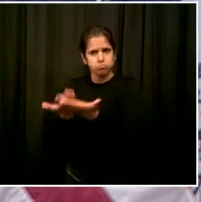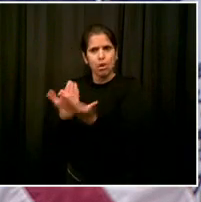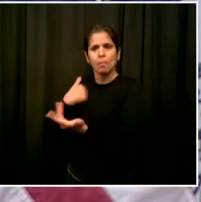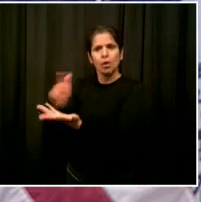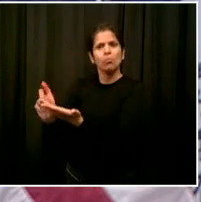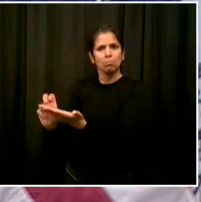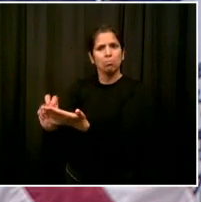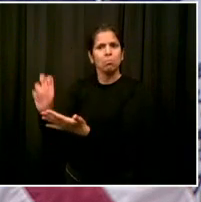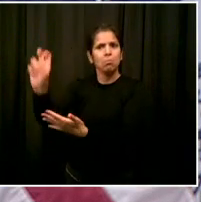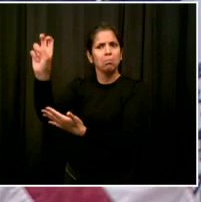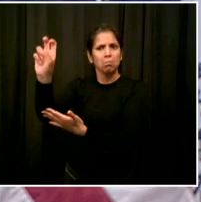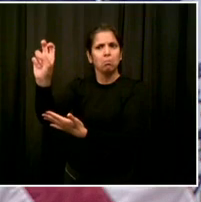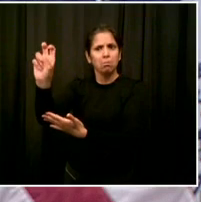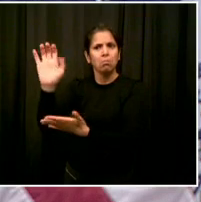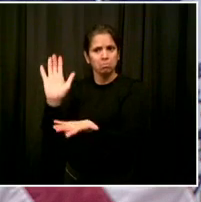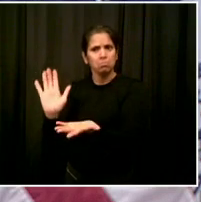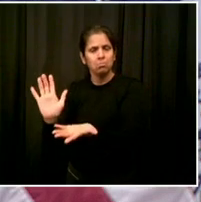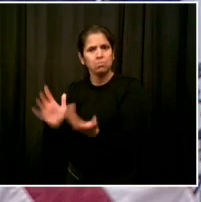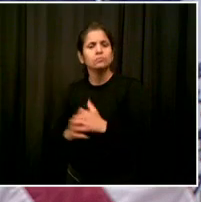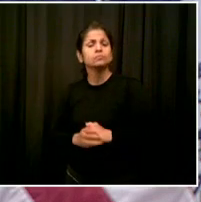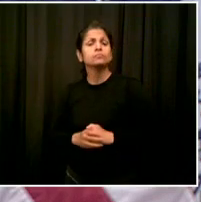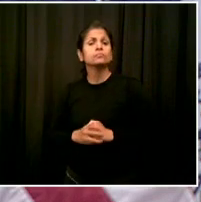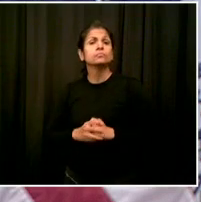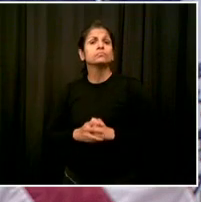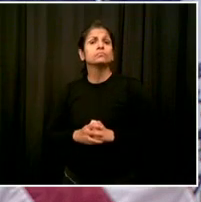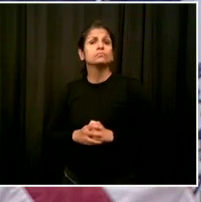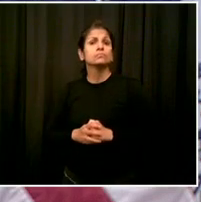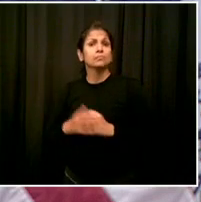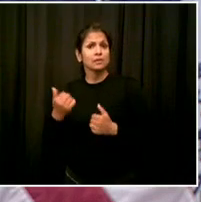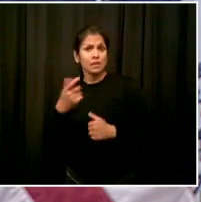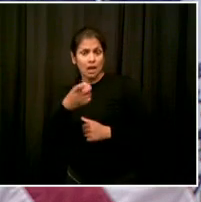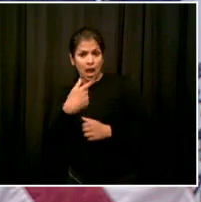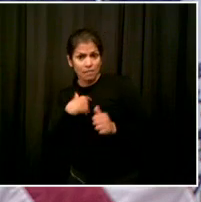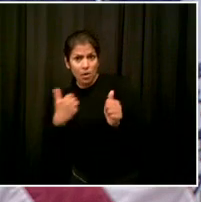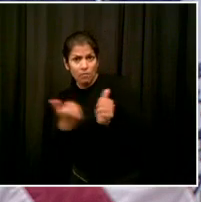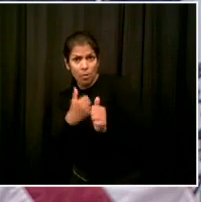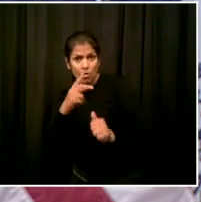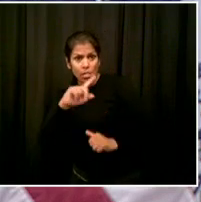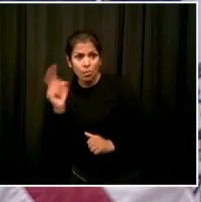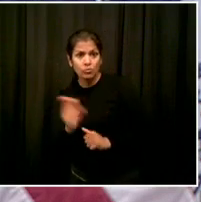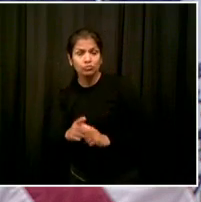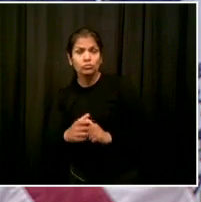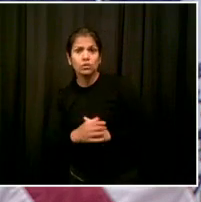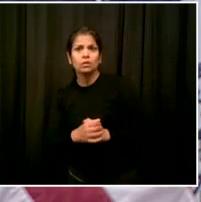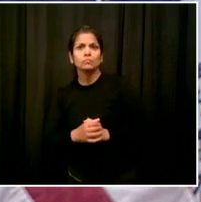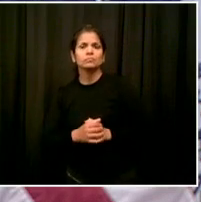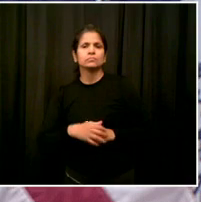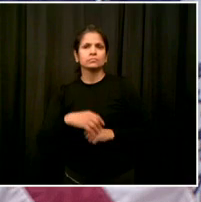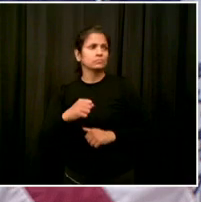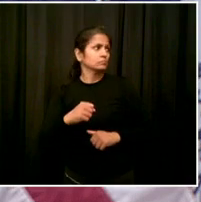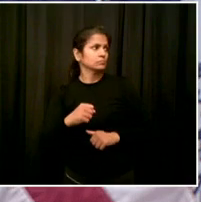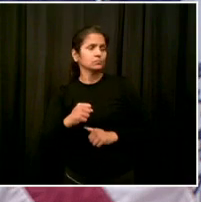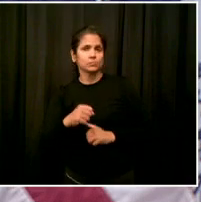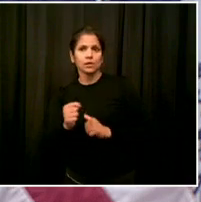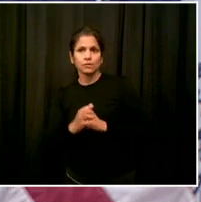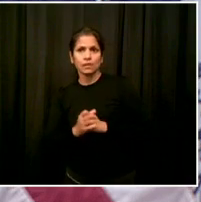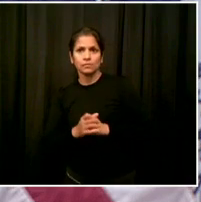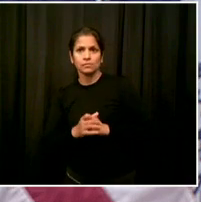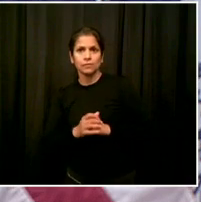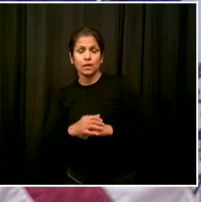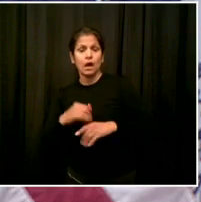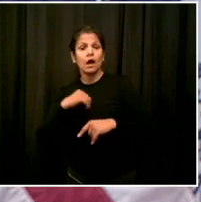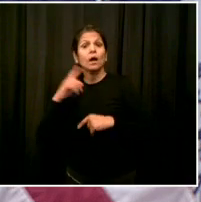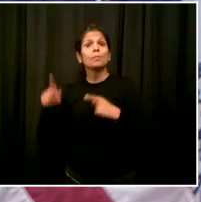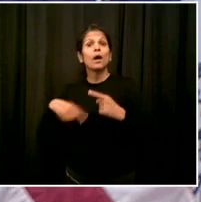Duncan, do you have a follow-up? Yeah, I'd like to ask about a specific instance, and that's Terrence Monahan, who